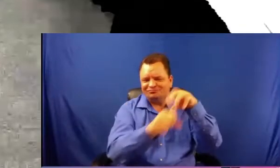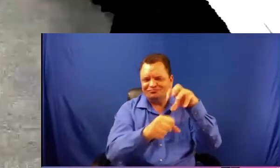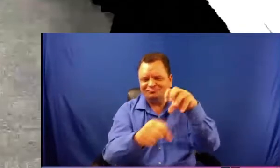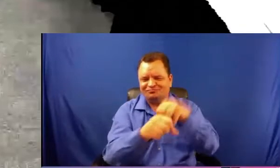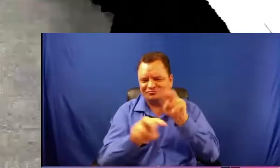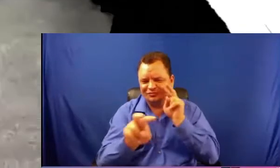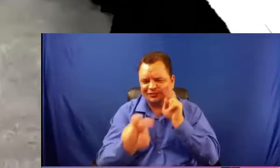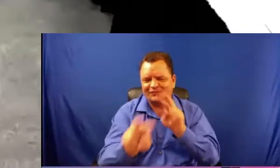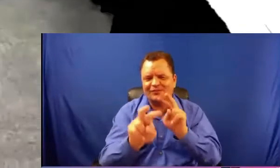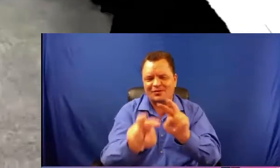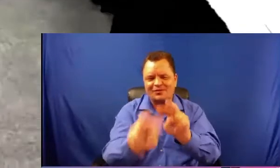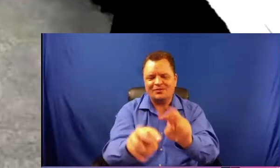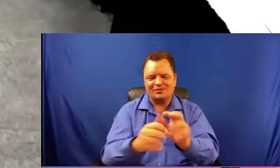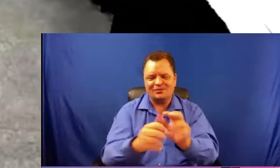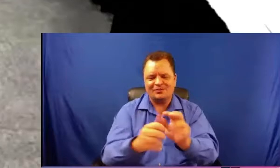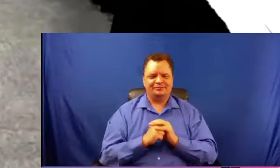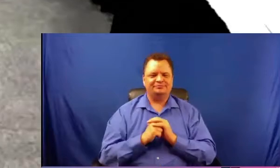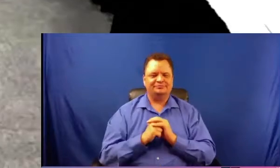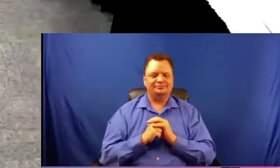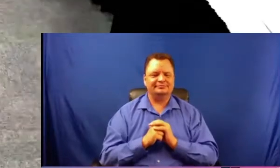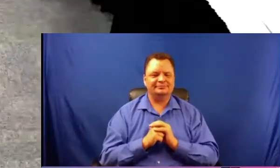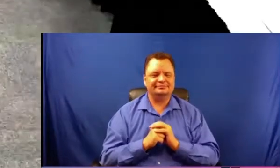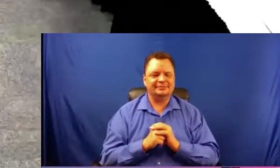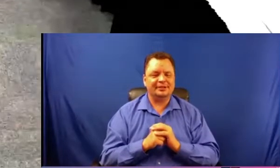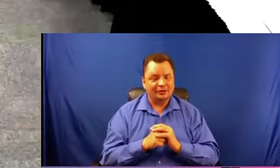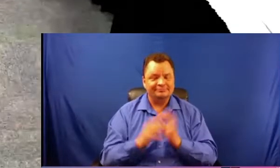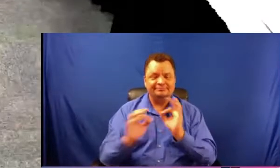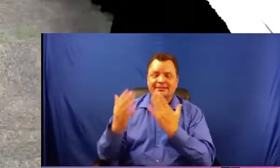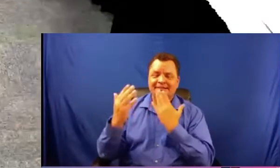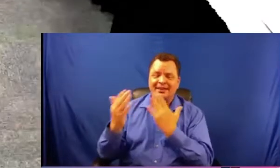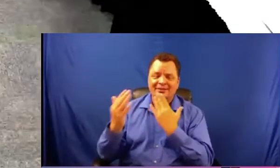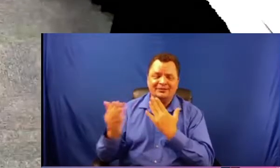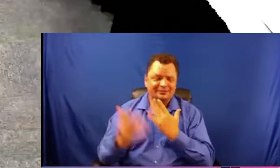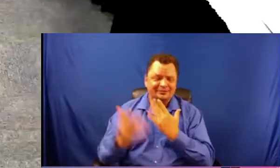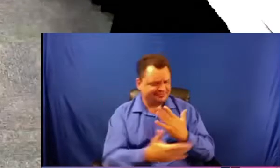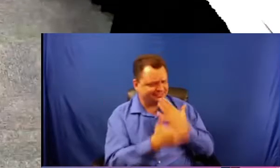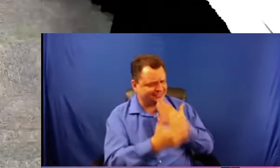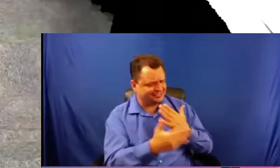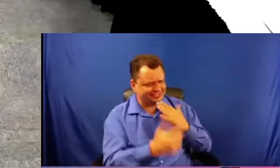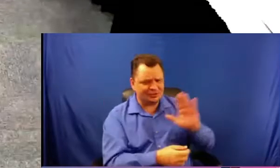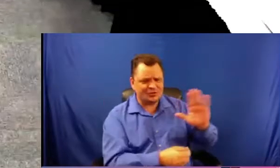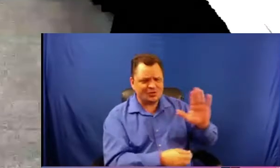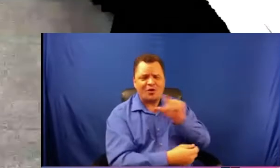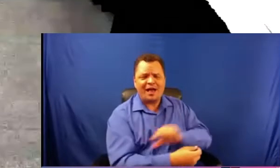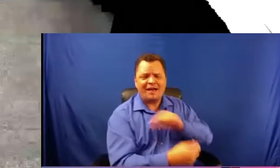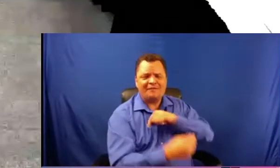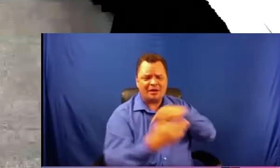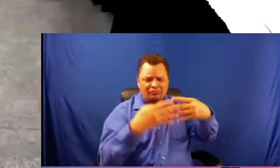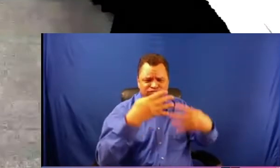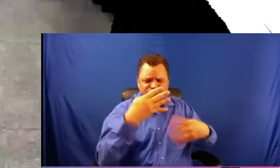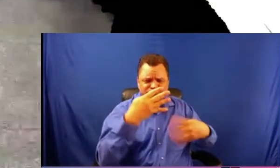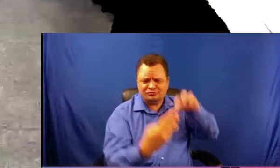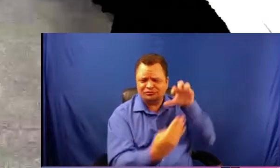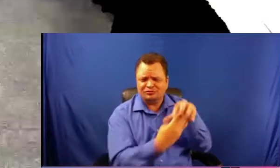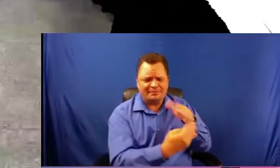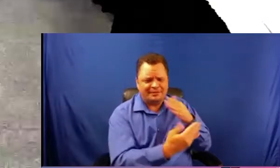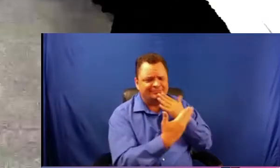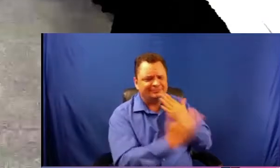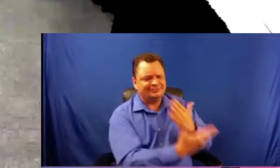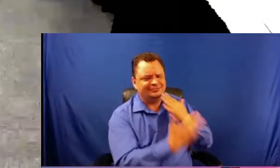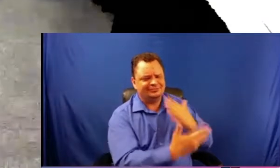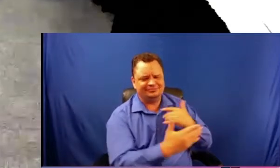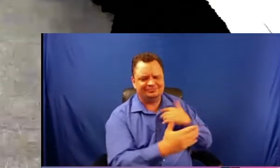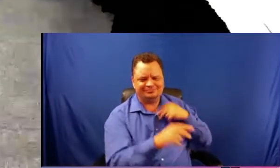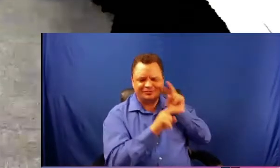qualifications and look forward to getting to know you better, and I'm sure the other board members do as well. So thanks, Dave. Thank you. Good. Other Board of Health